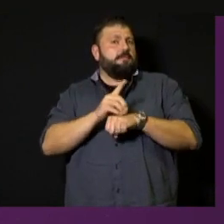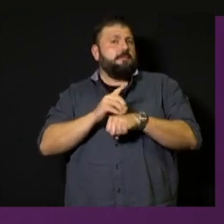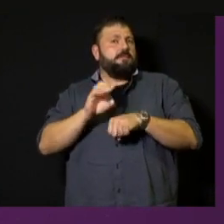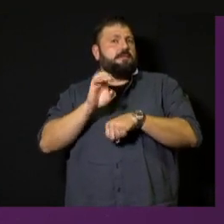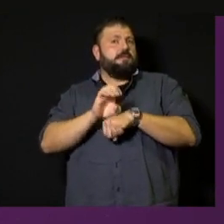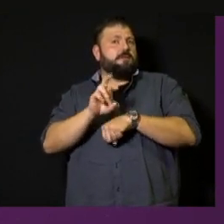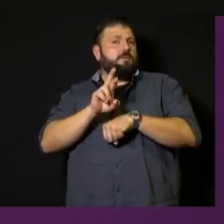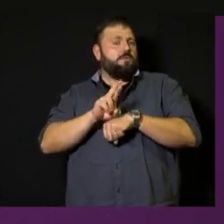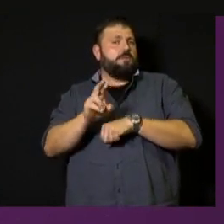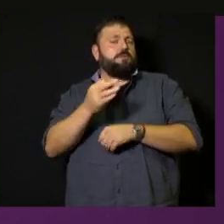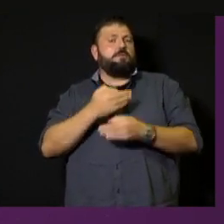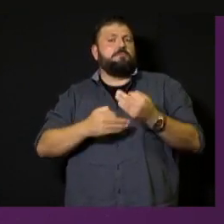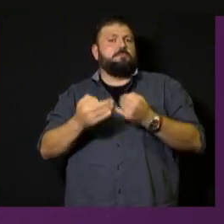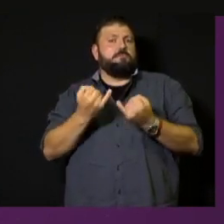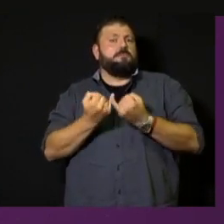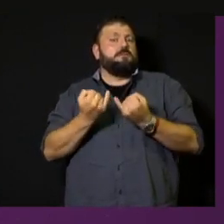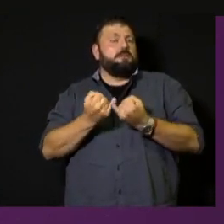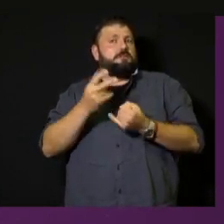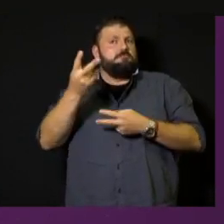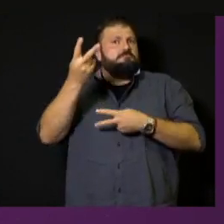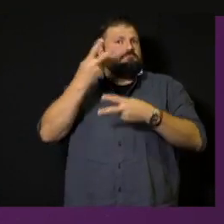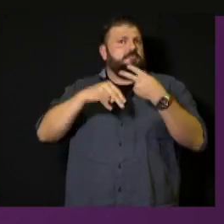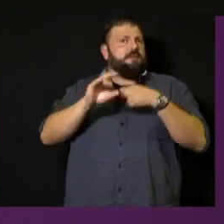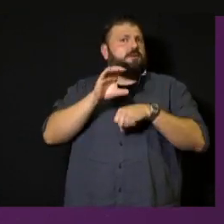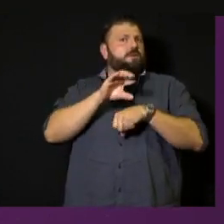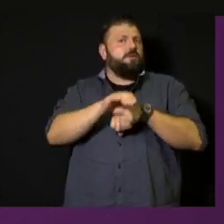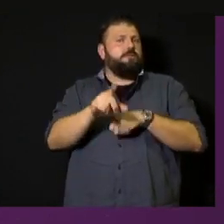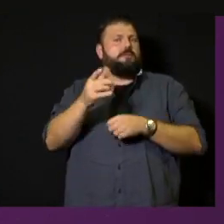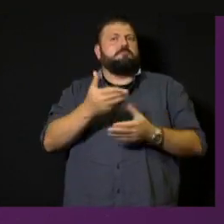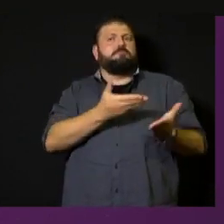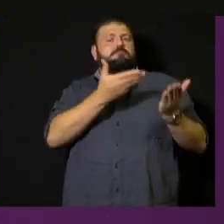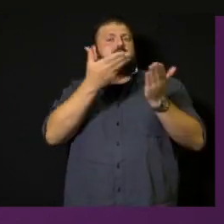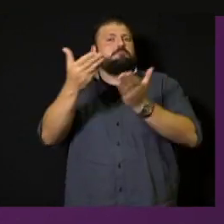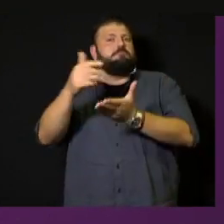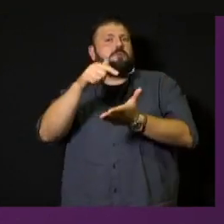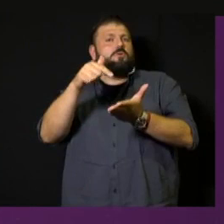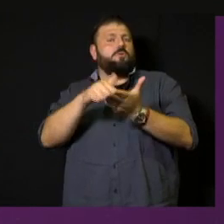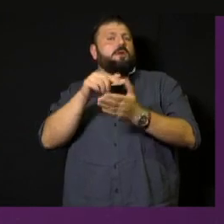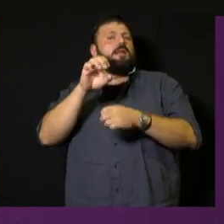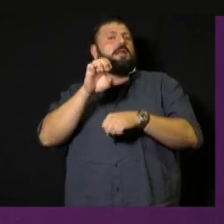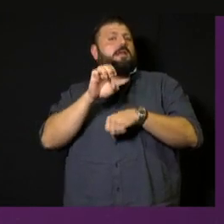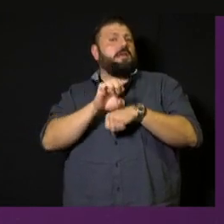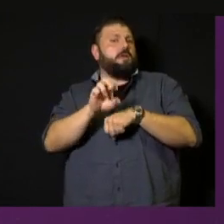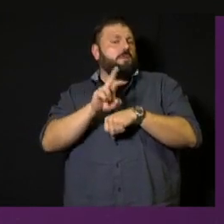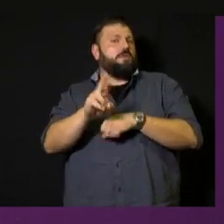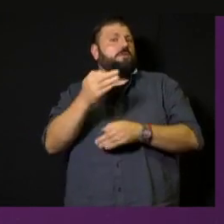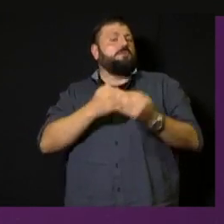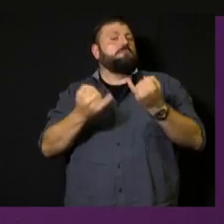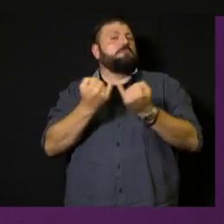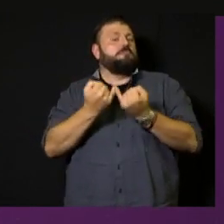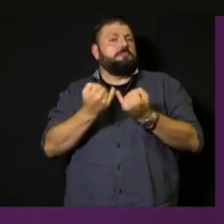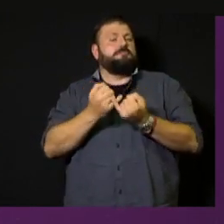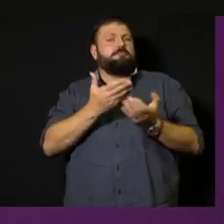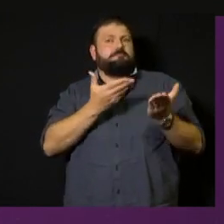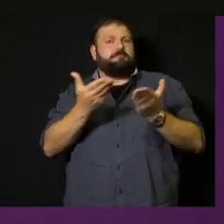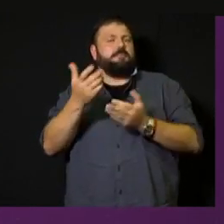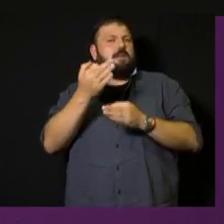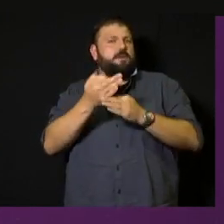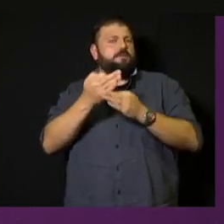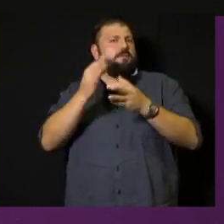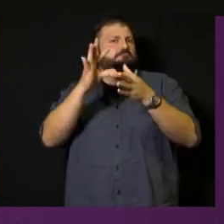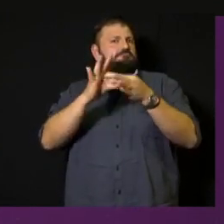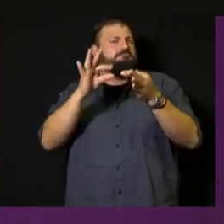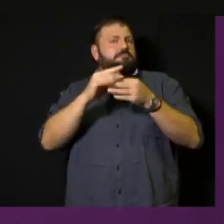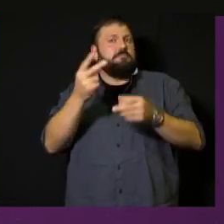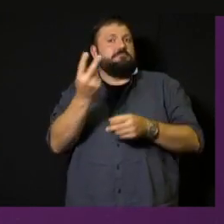Diamonds in Ecuador. They came from Colombia. They came to Ecuador basically to sleep in a. Welfrem will tell